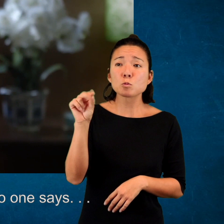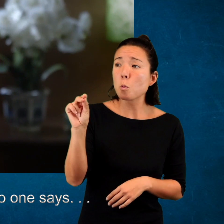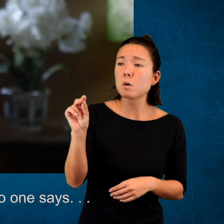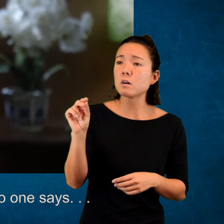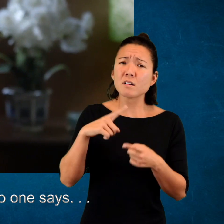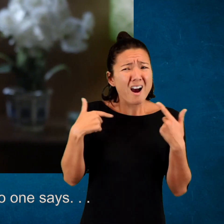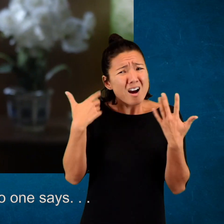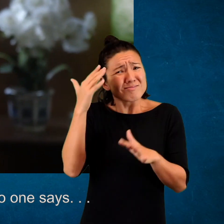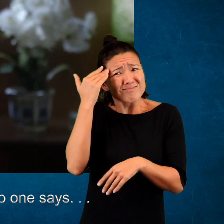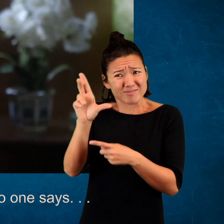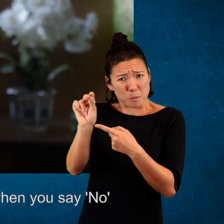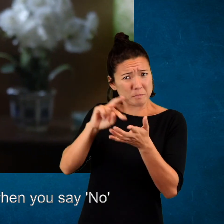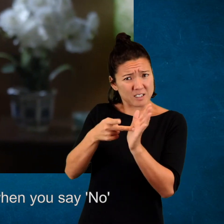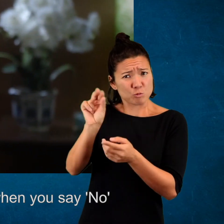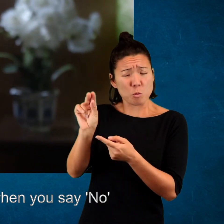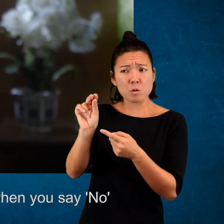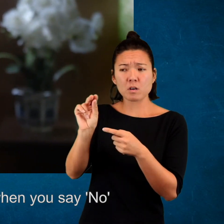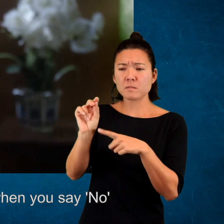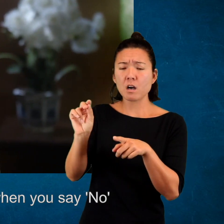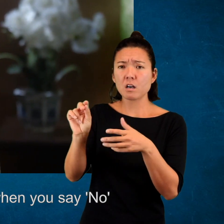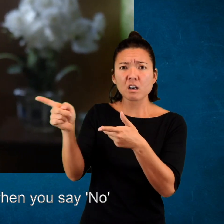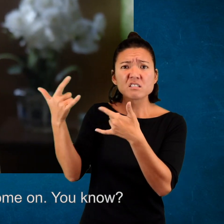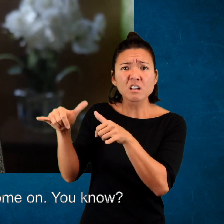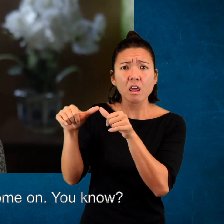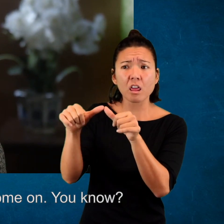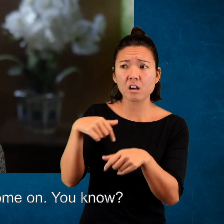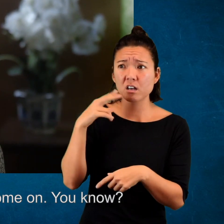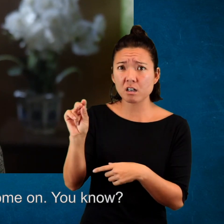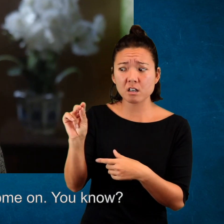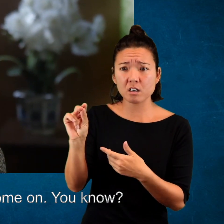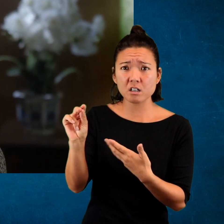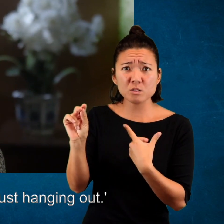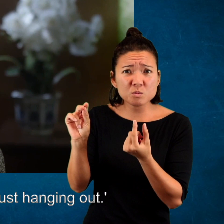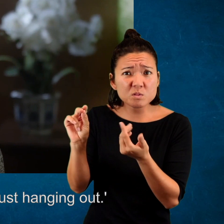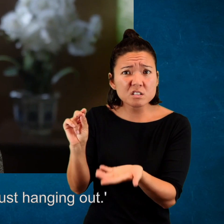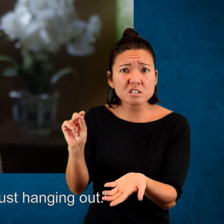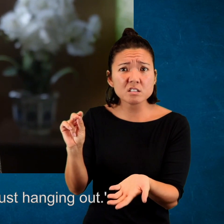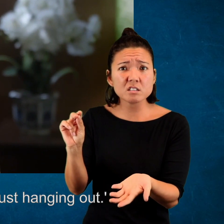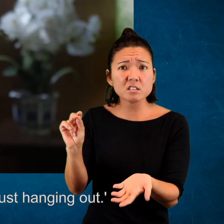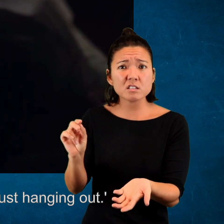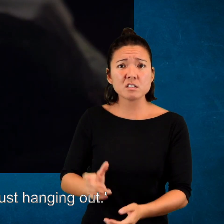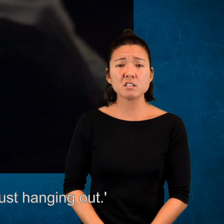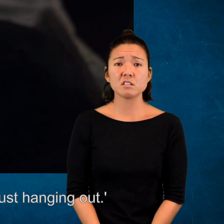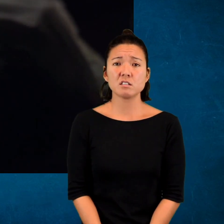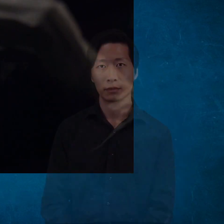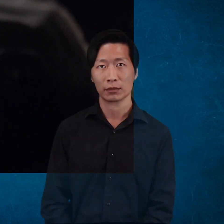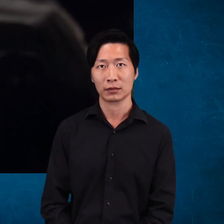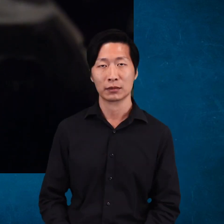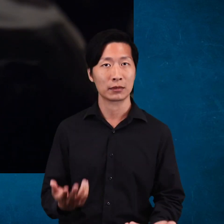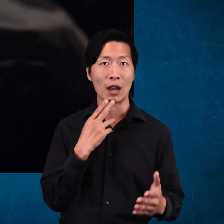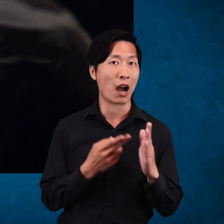one says what'll happen when you say no, and it's like, oh, come on, it's cool. We're just hanging out.